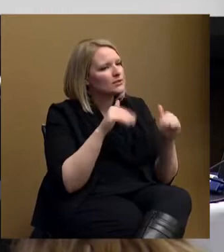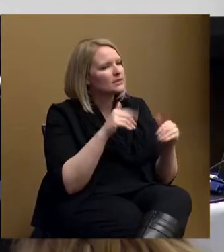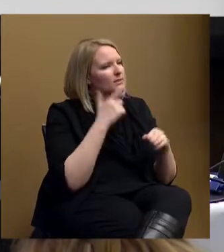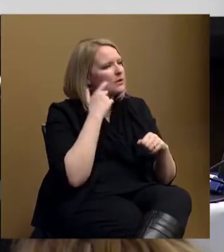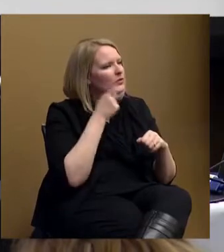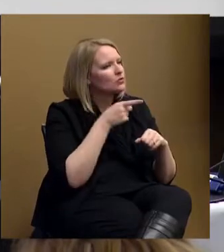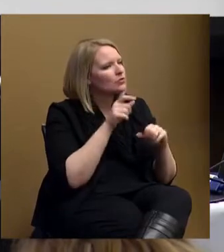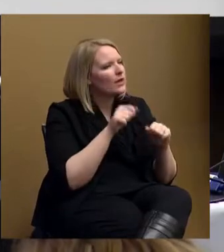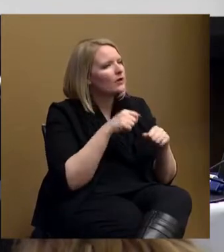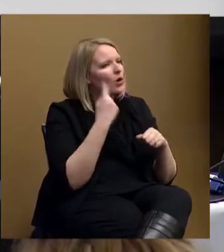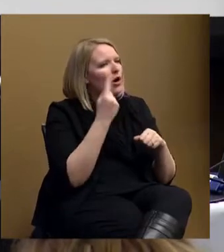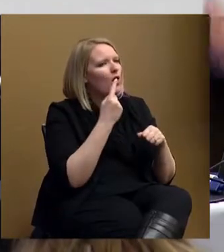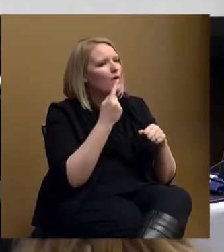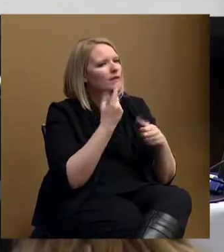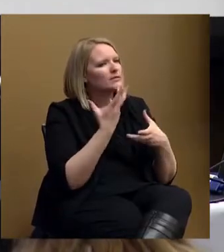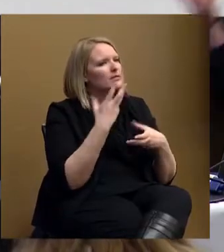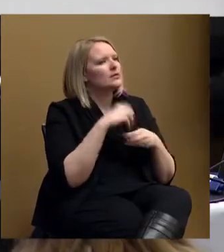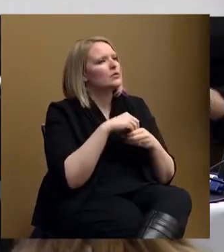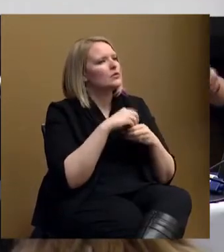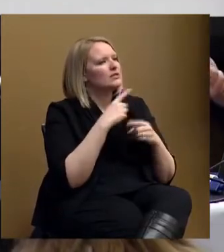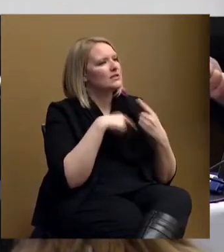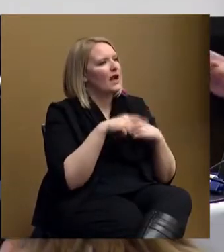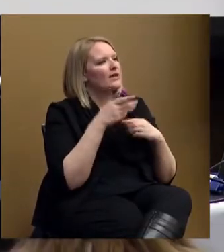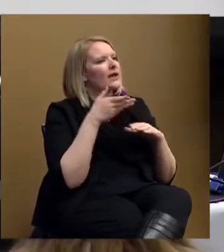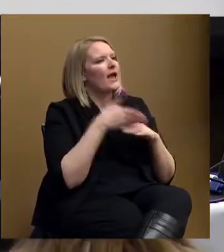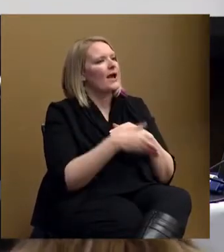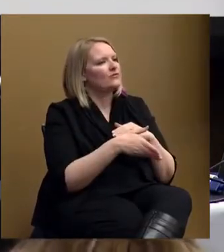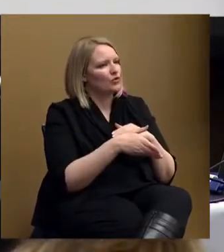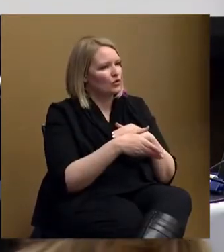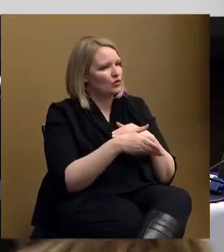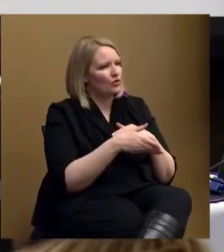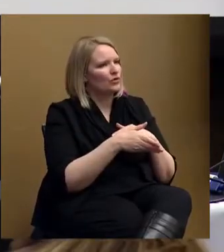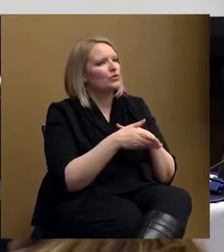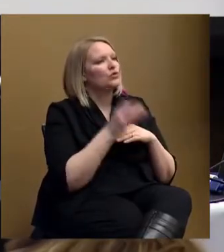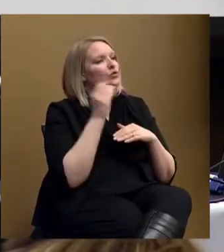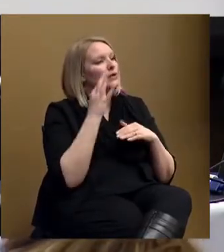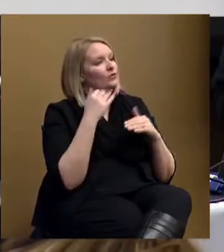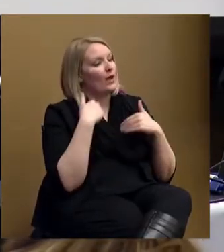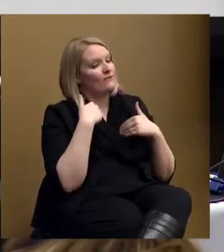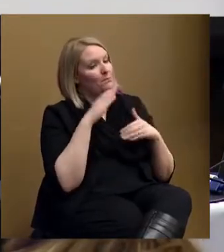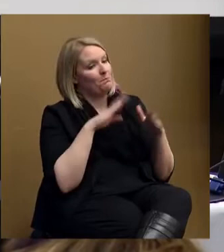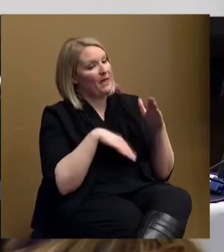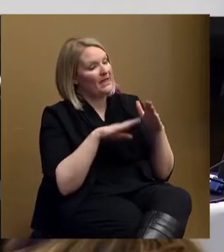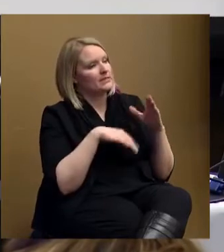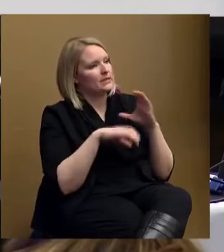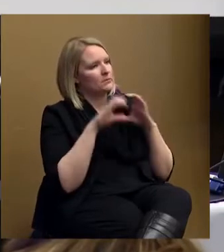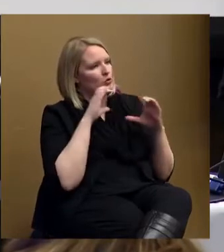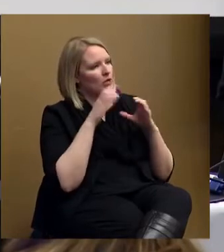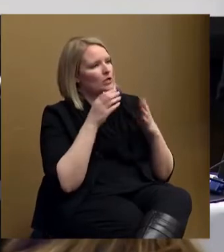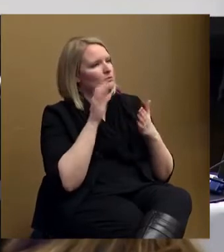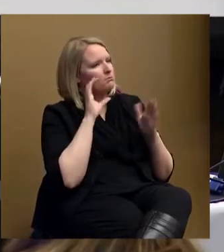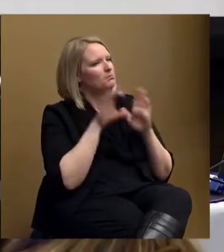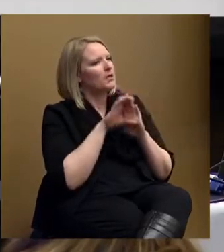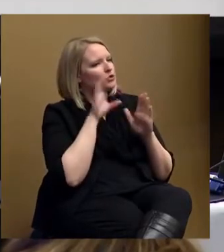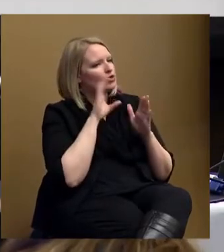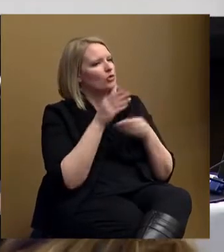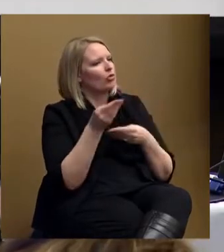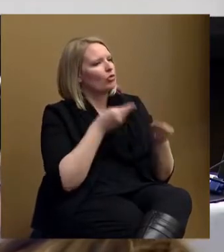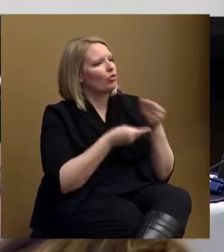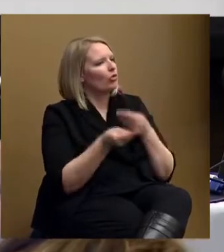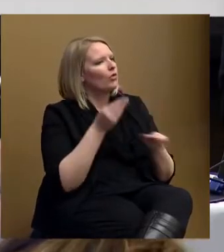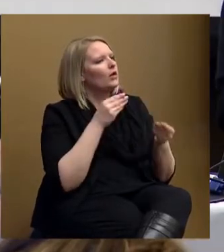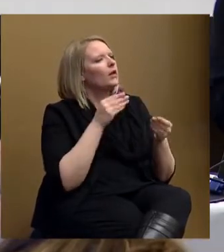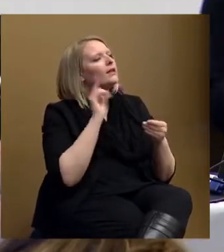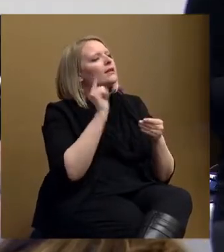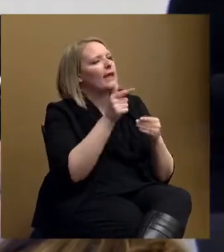you can always embed sign after the fact. So if you can get some basic communication in place with him, then you can